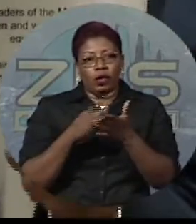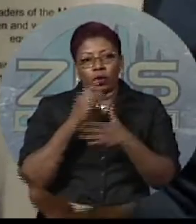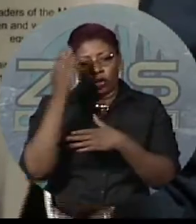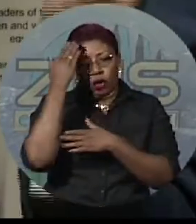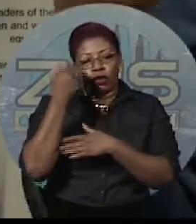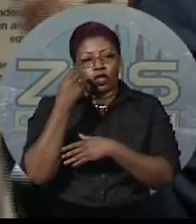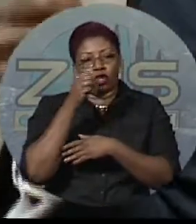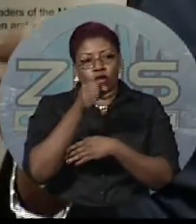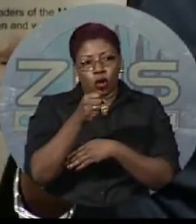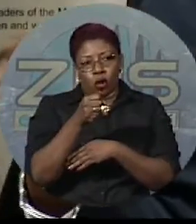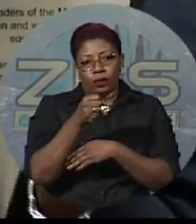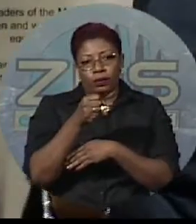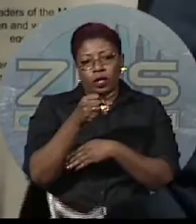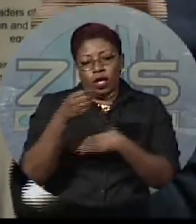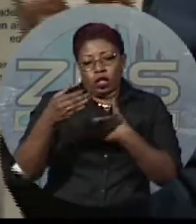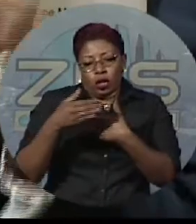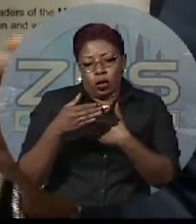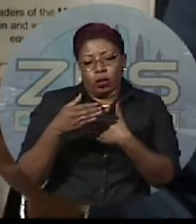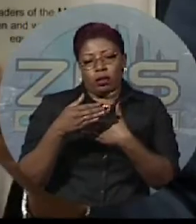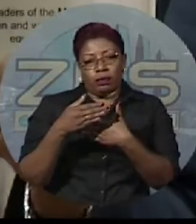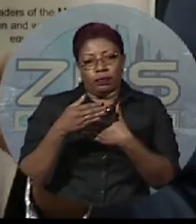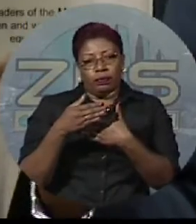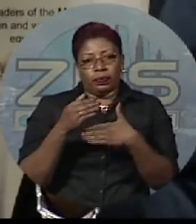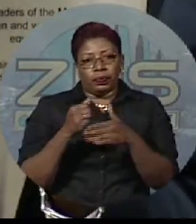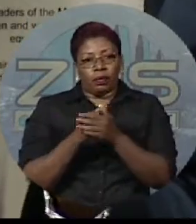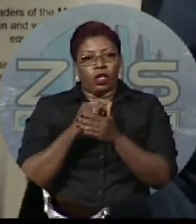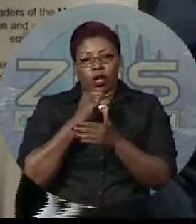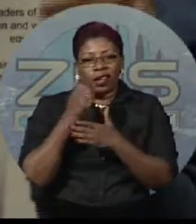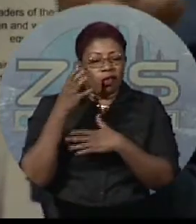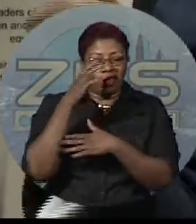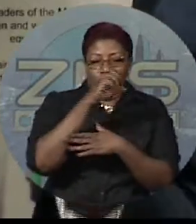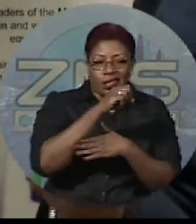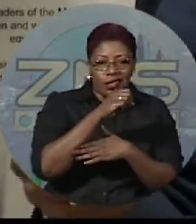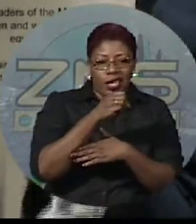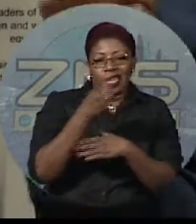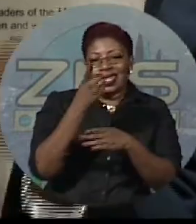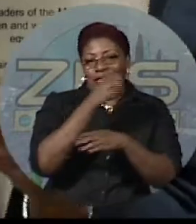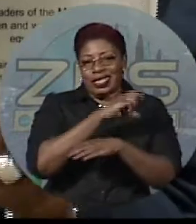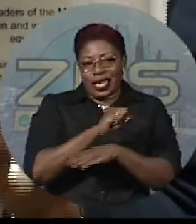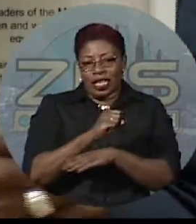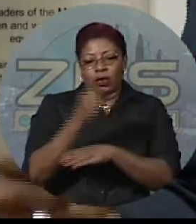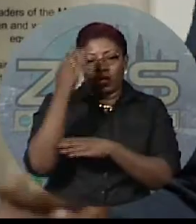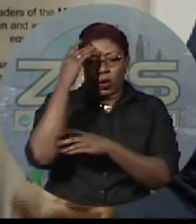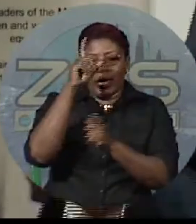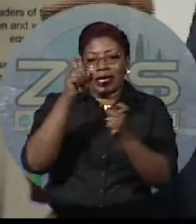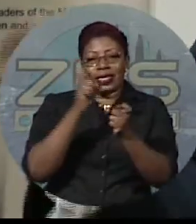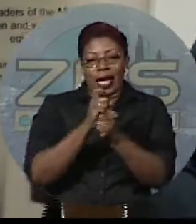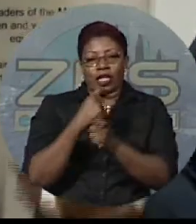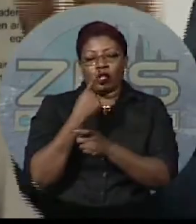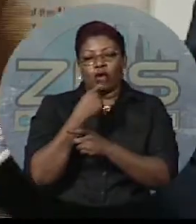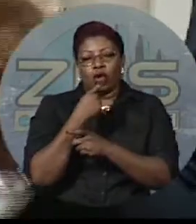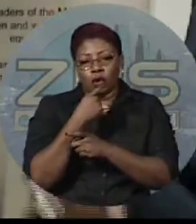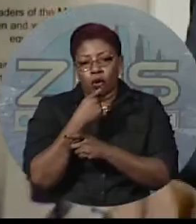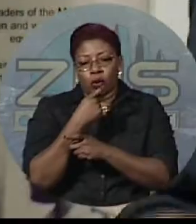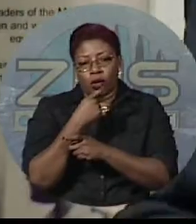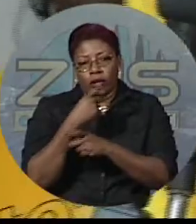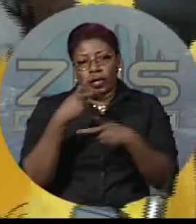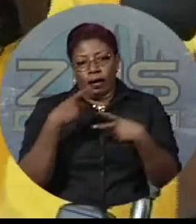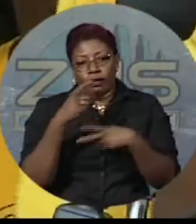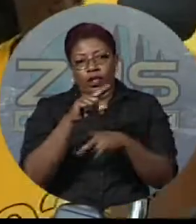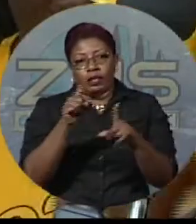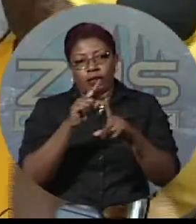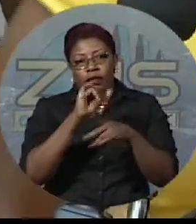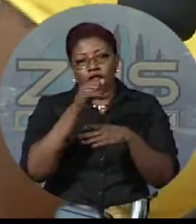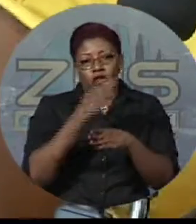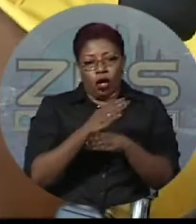this stage, we are so close. We don't have to speculate. In a matter of days, we will know exactly who the persons are who will be challenging for the various positions.